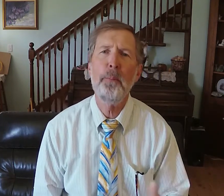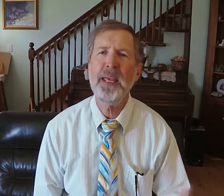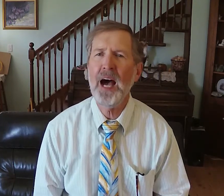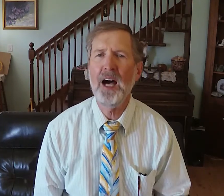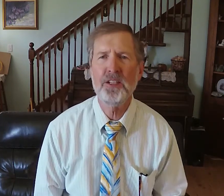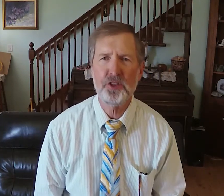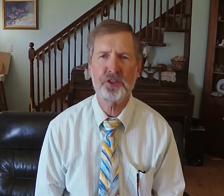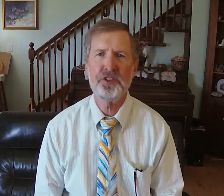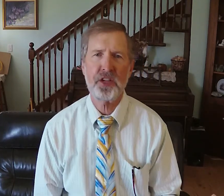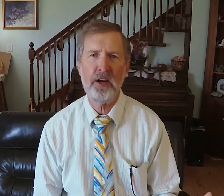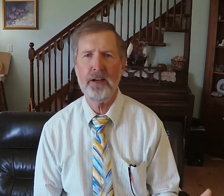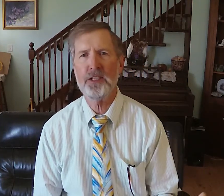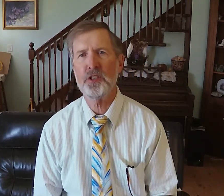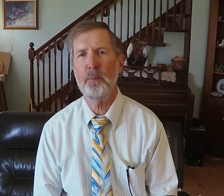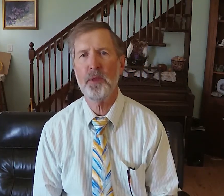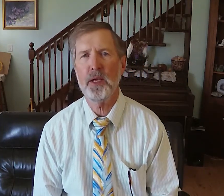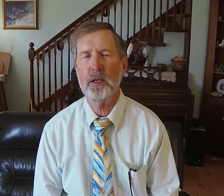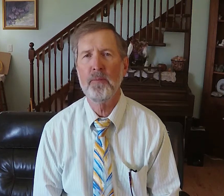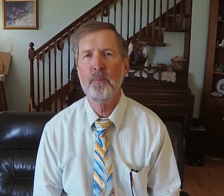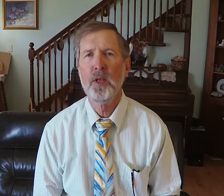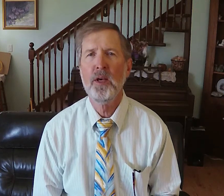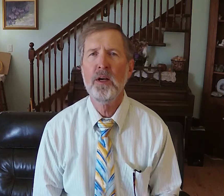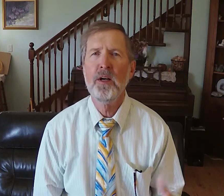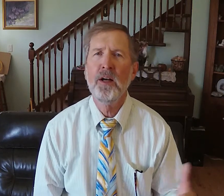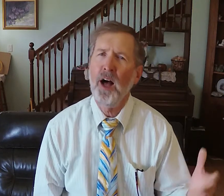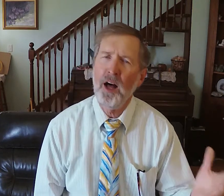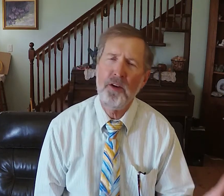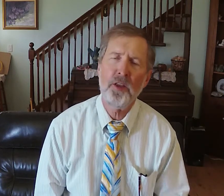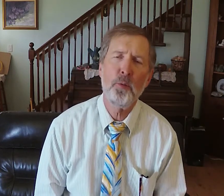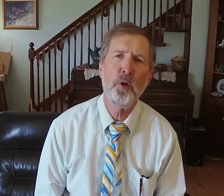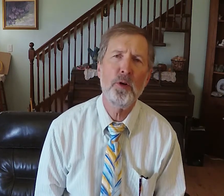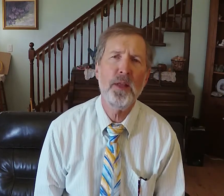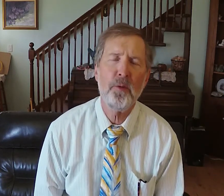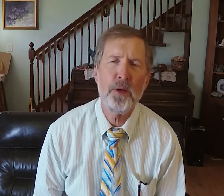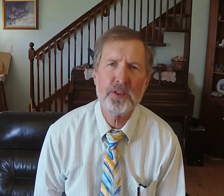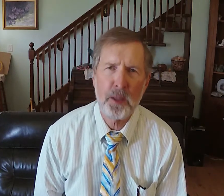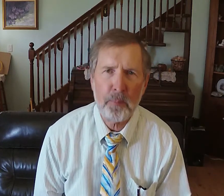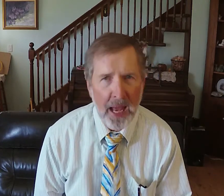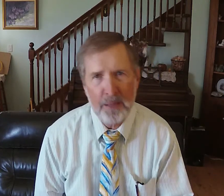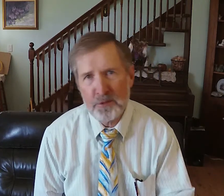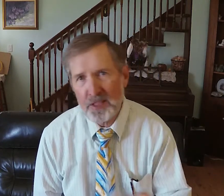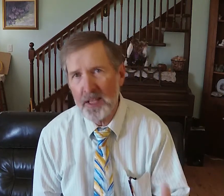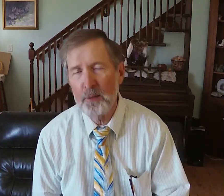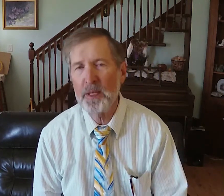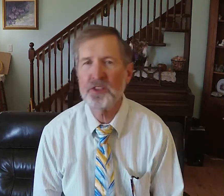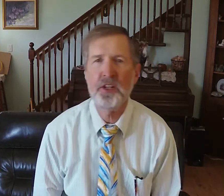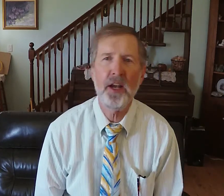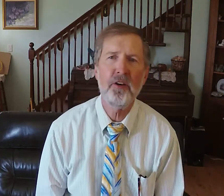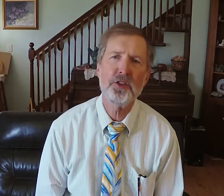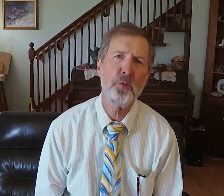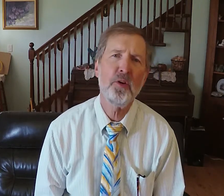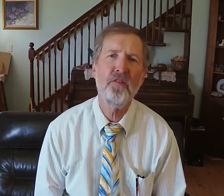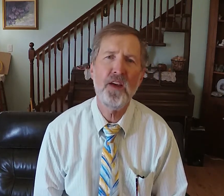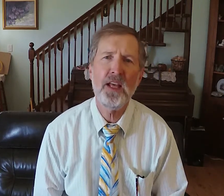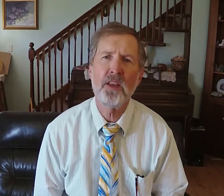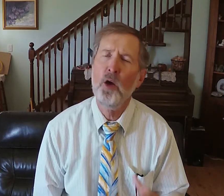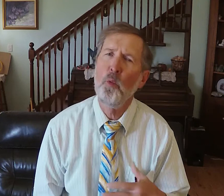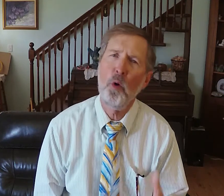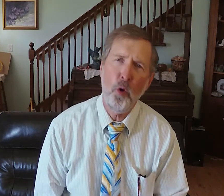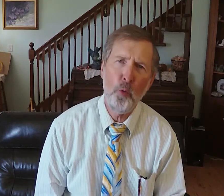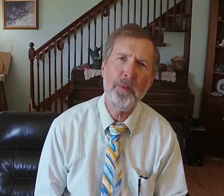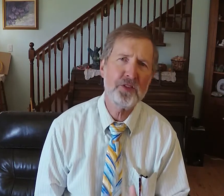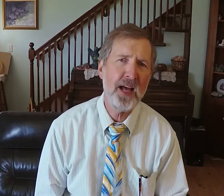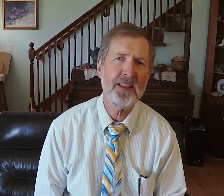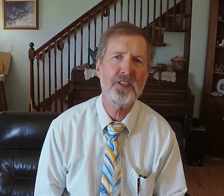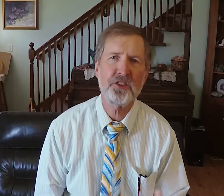goes beyond just desiring something. Another word that we sometimes intermix in there is the word faith.